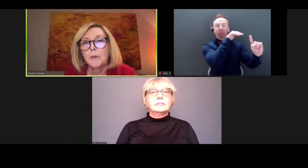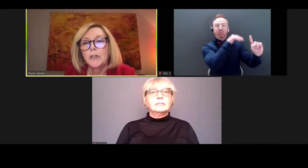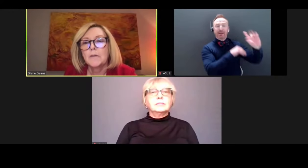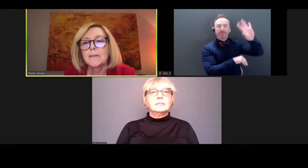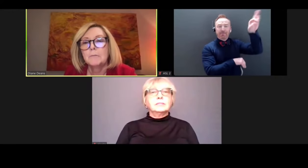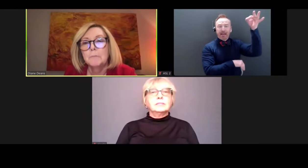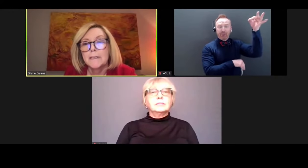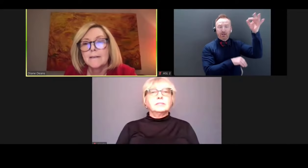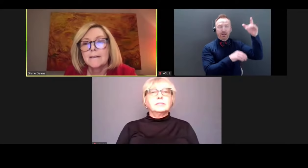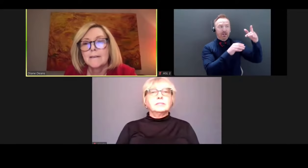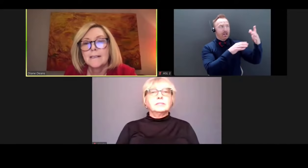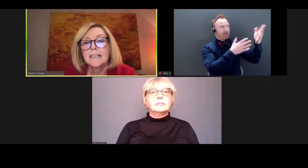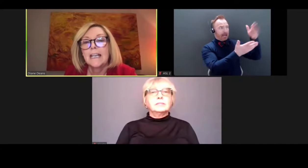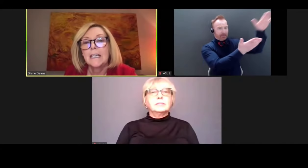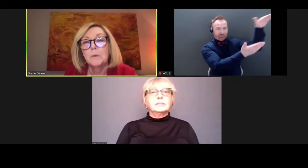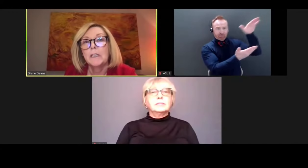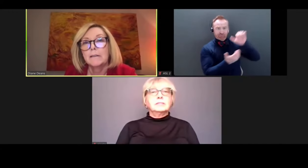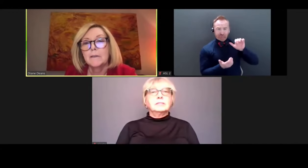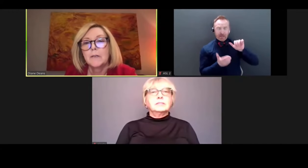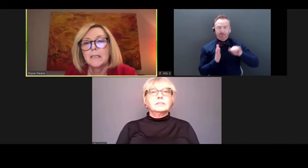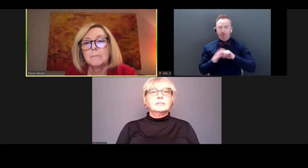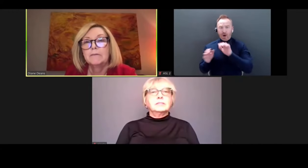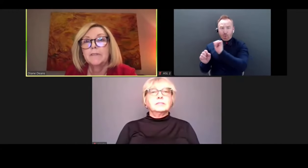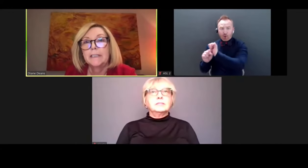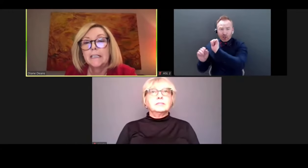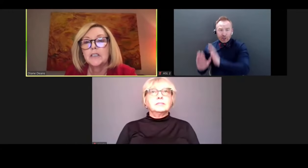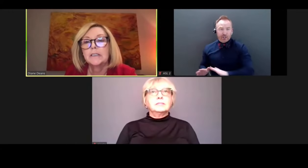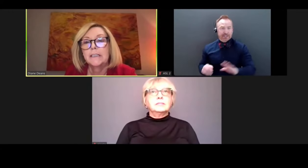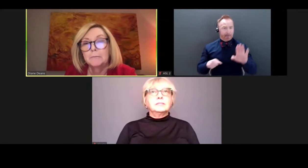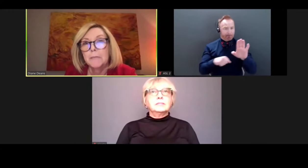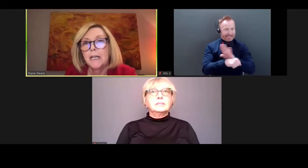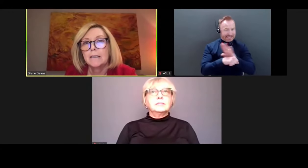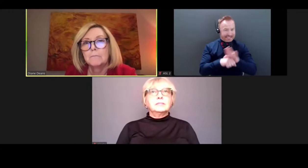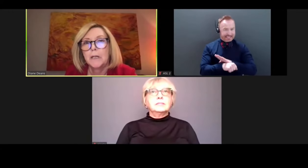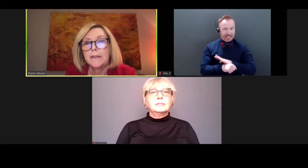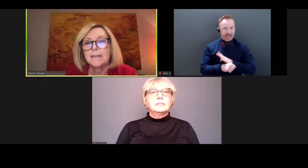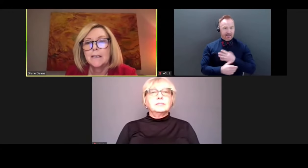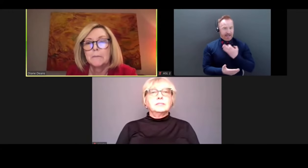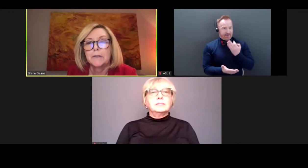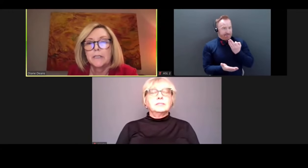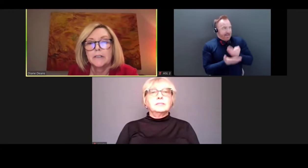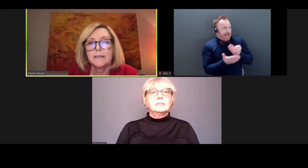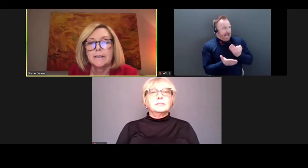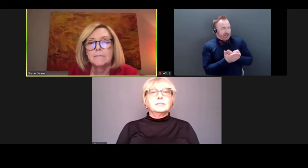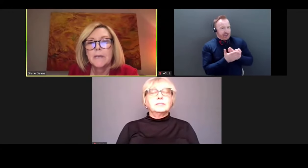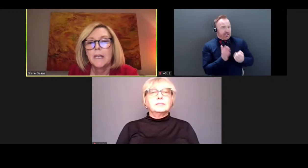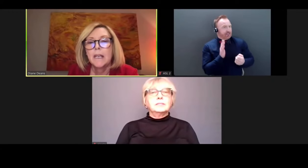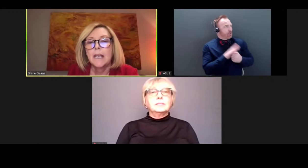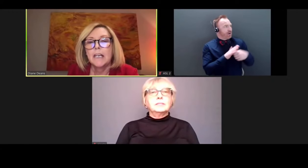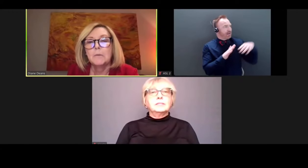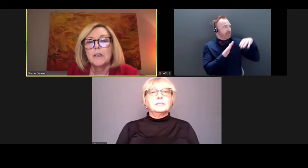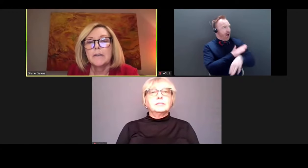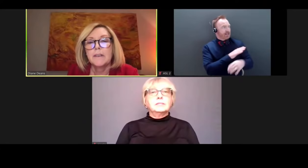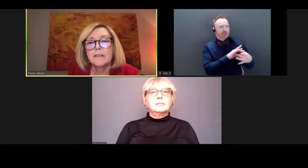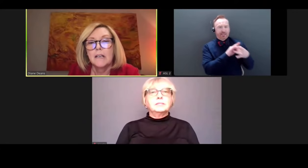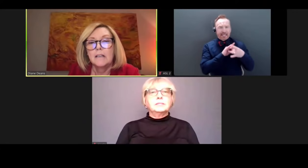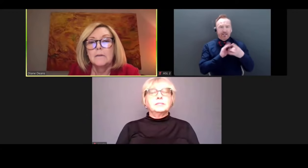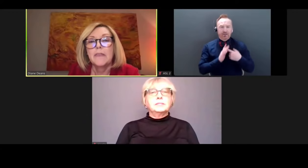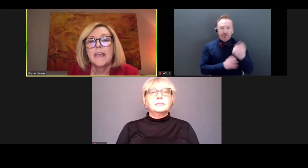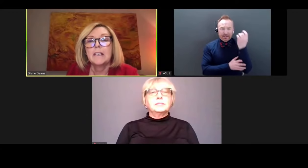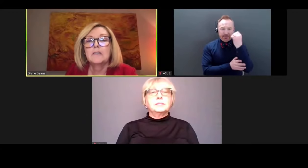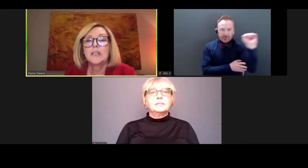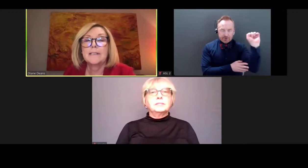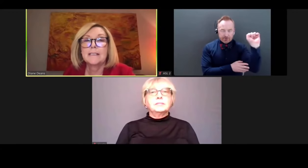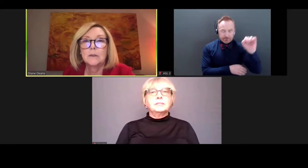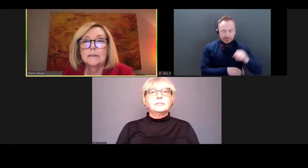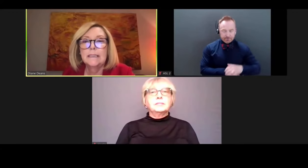all workers and businesses and anyone else who has been financially impacted by these demonstrations. And I want to